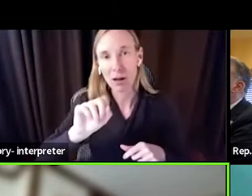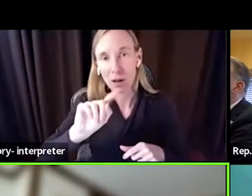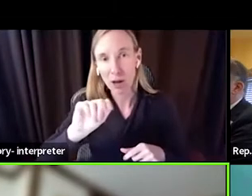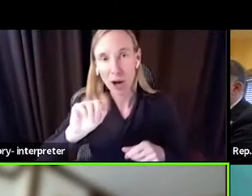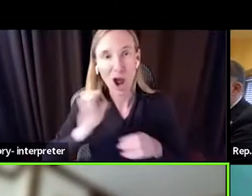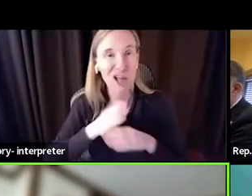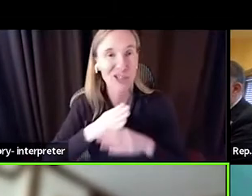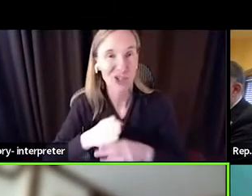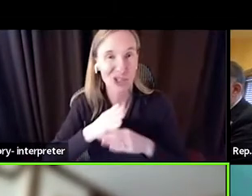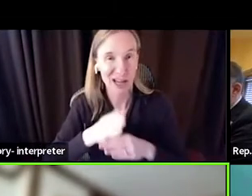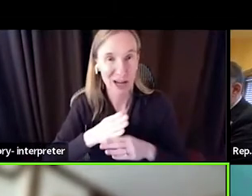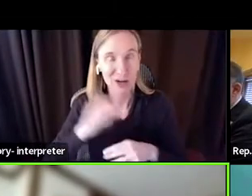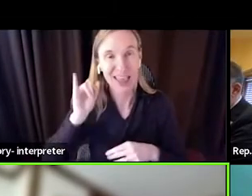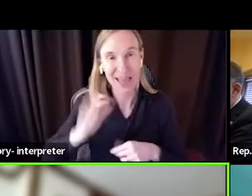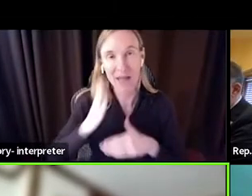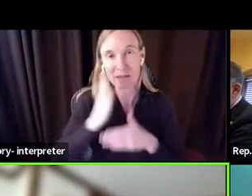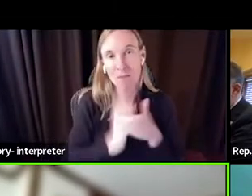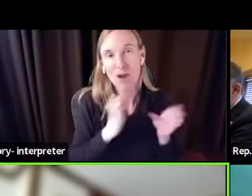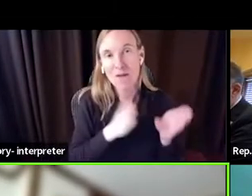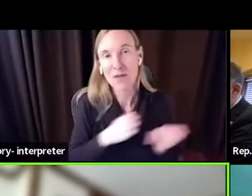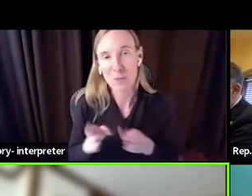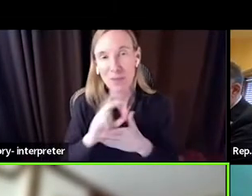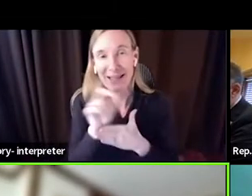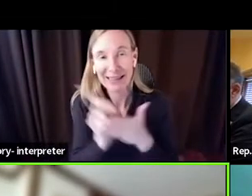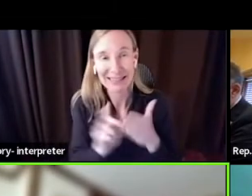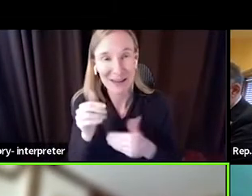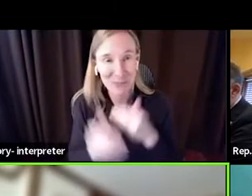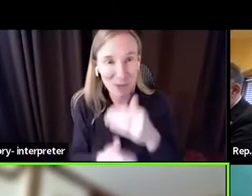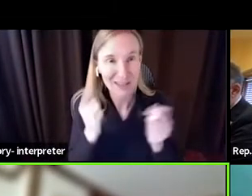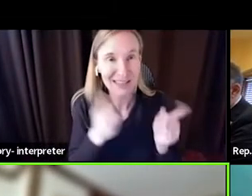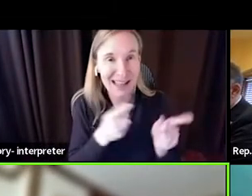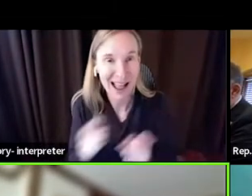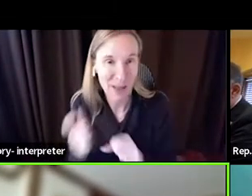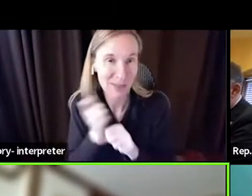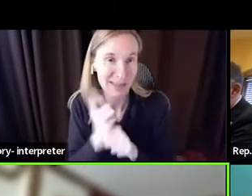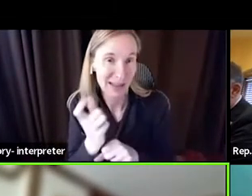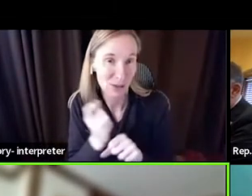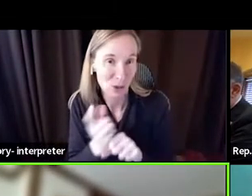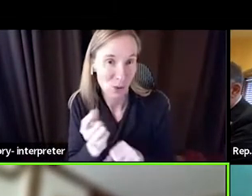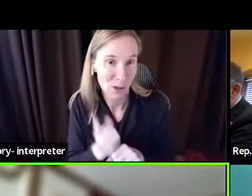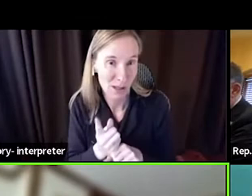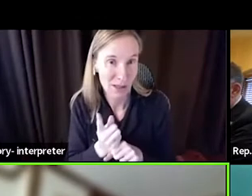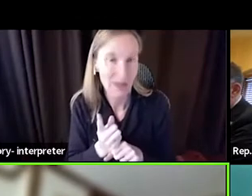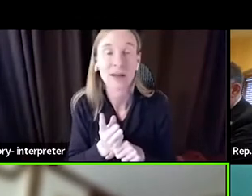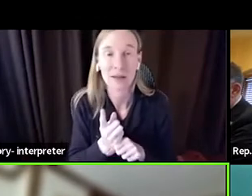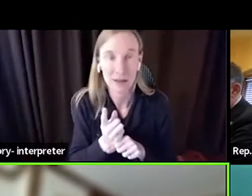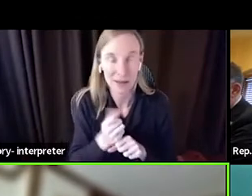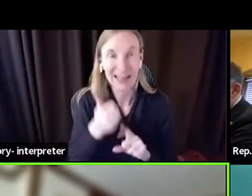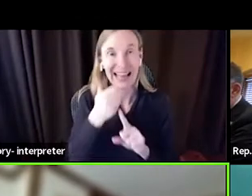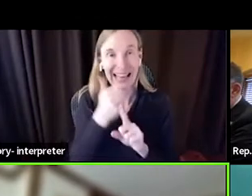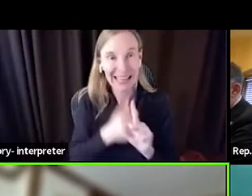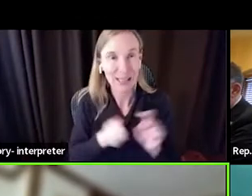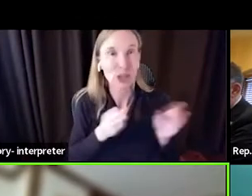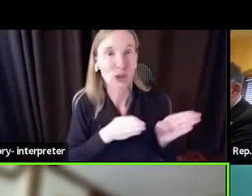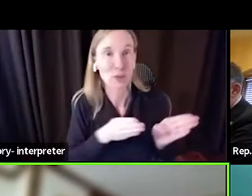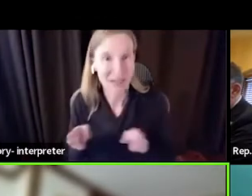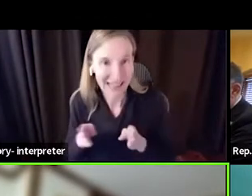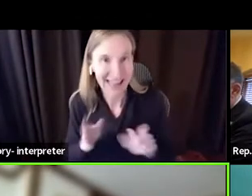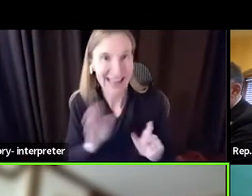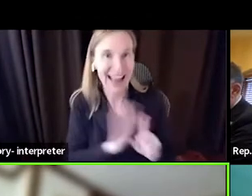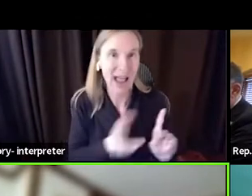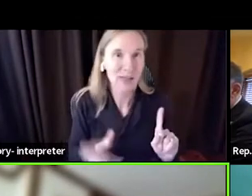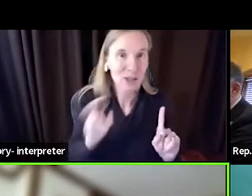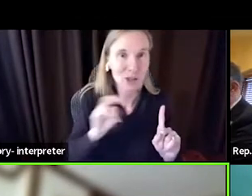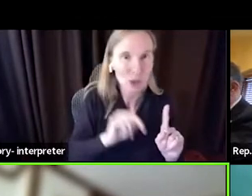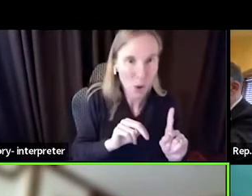that happens annually and talks about what cost sharing each qualified health plan has.